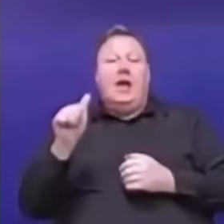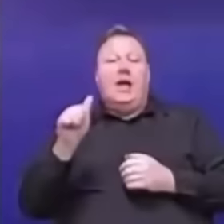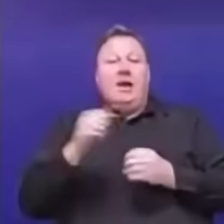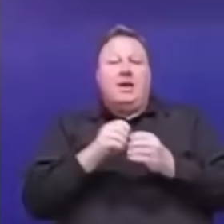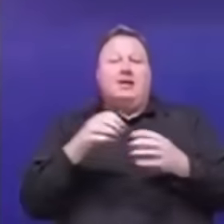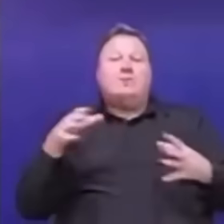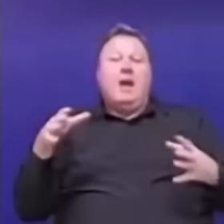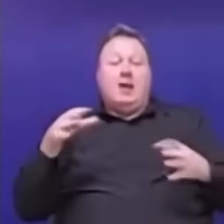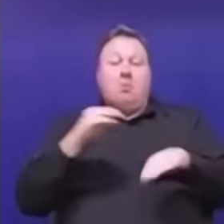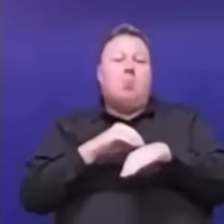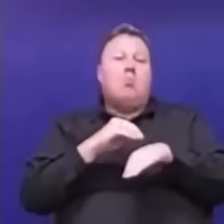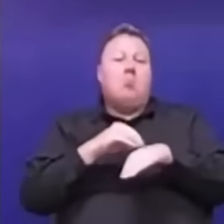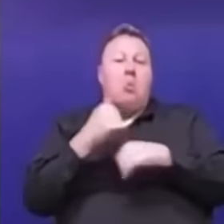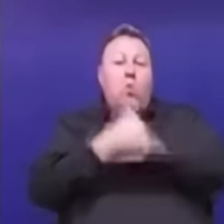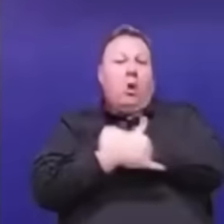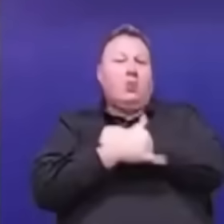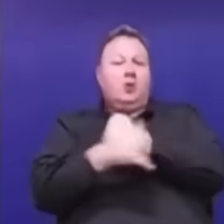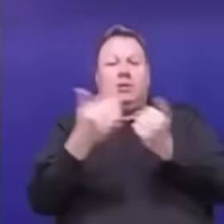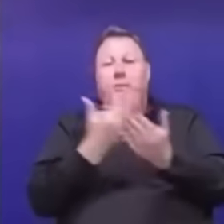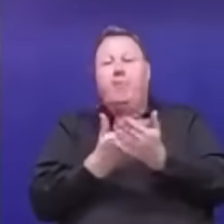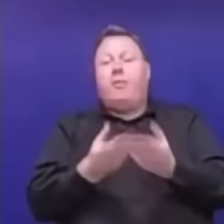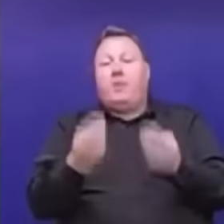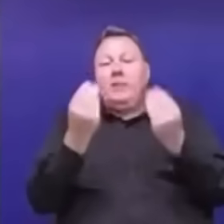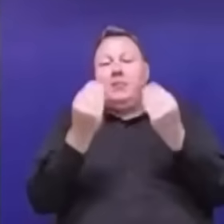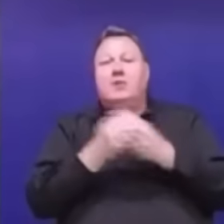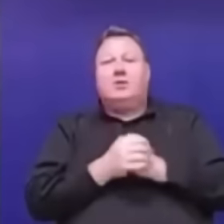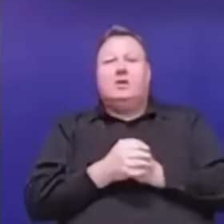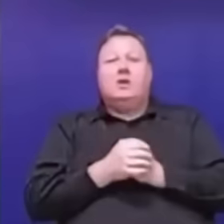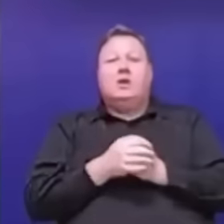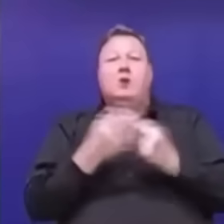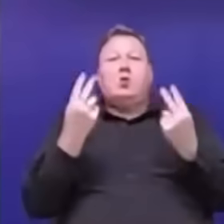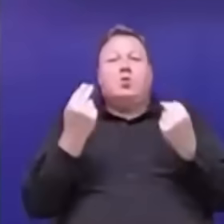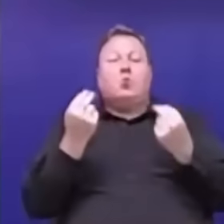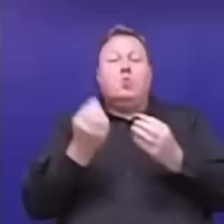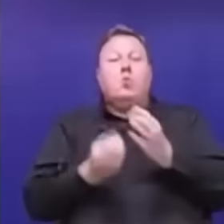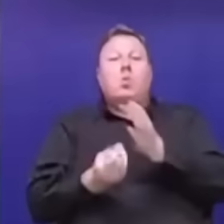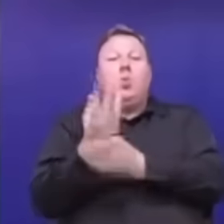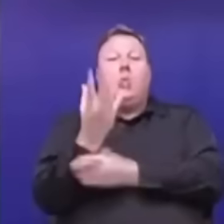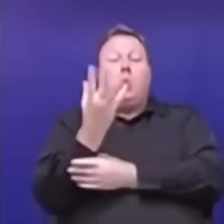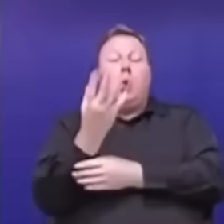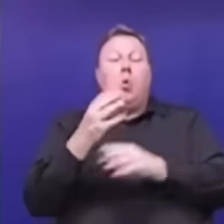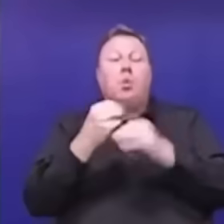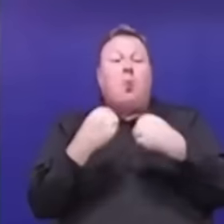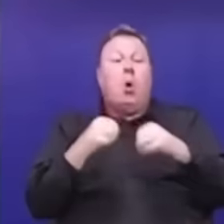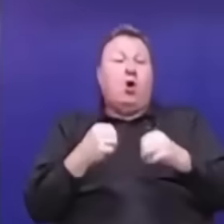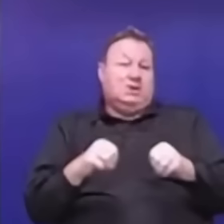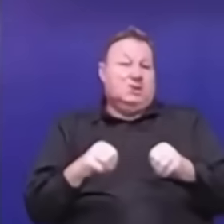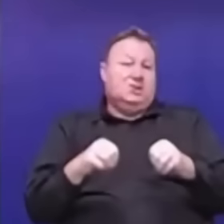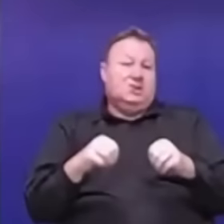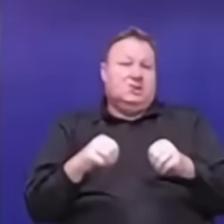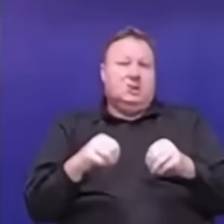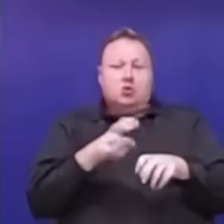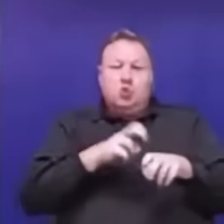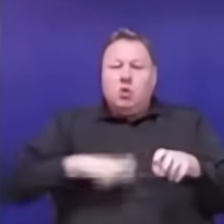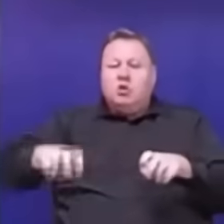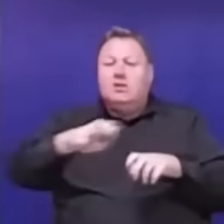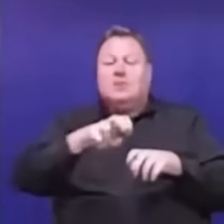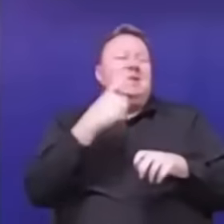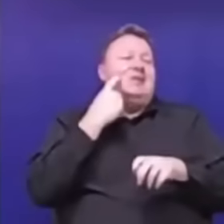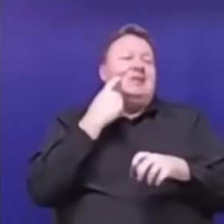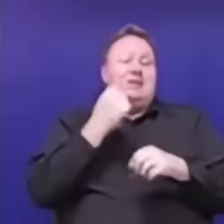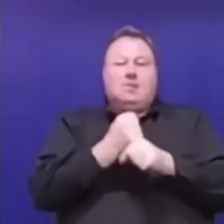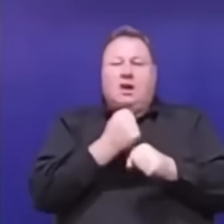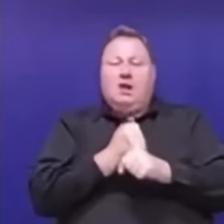from many more countries. This will unlock entire new growth markets for our tourism sector, honorable members, in ways that